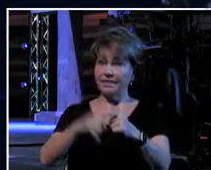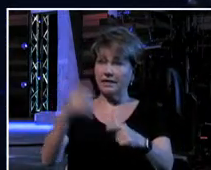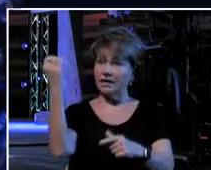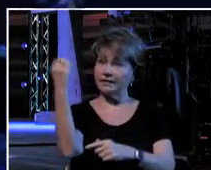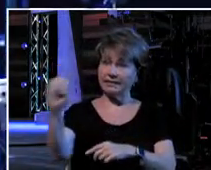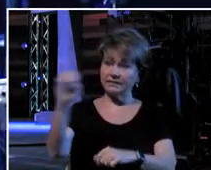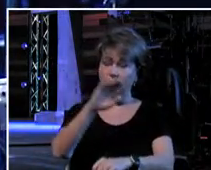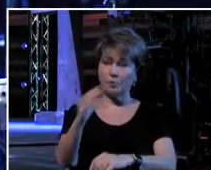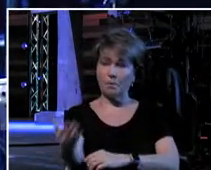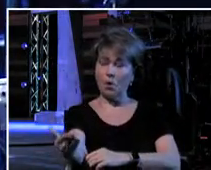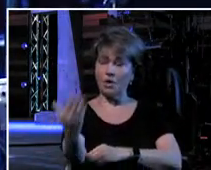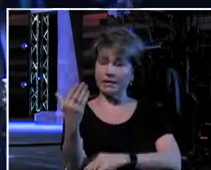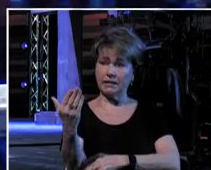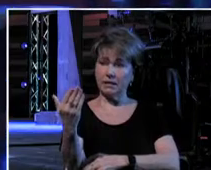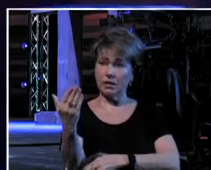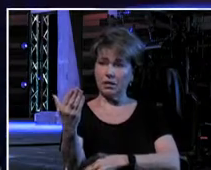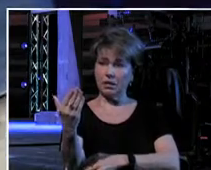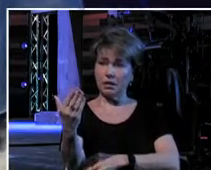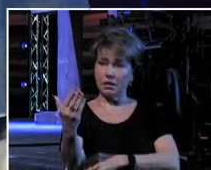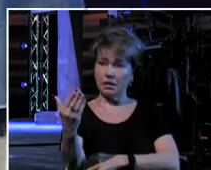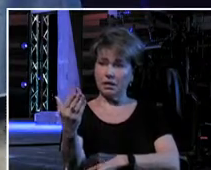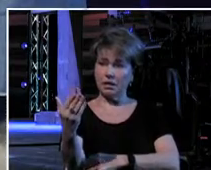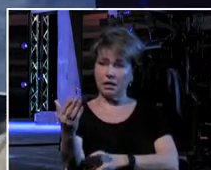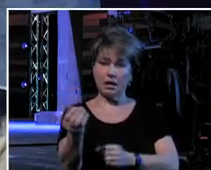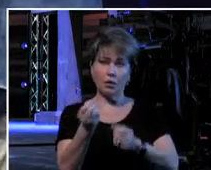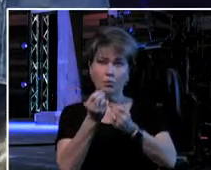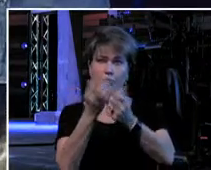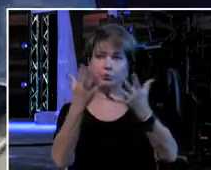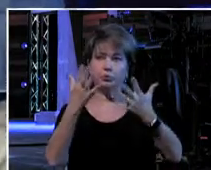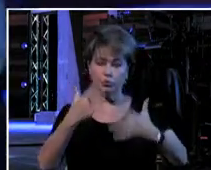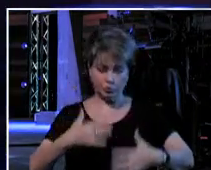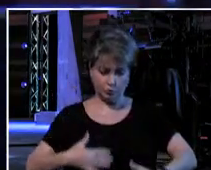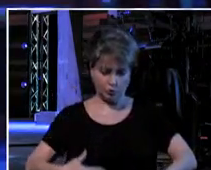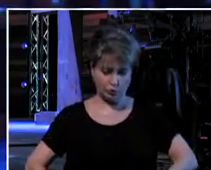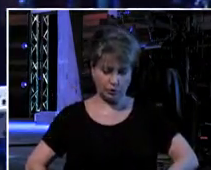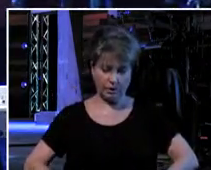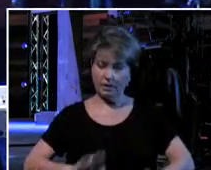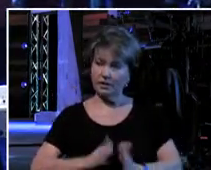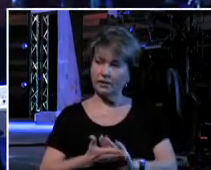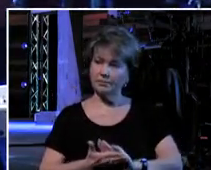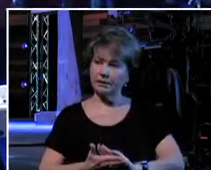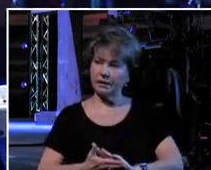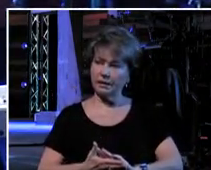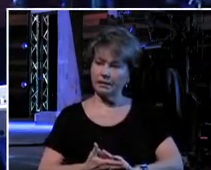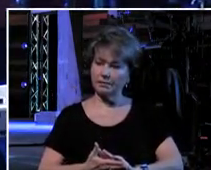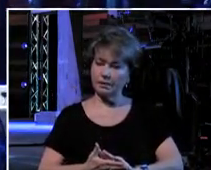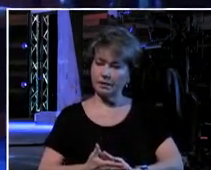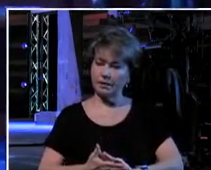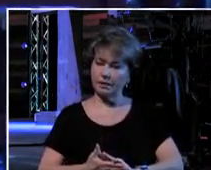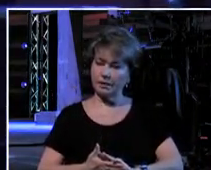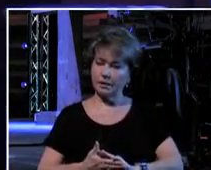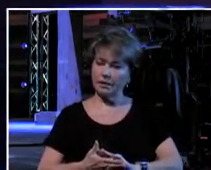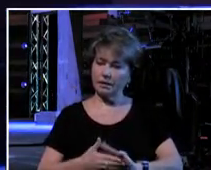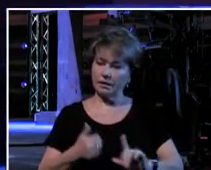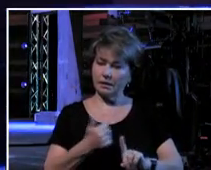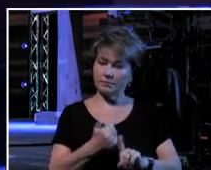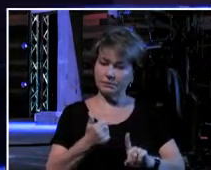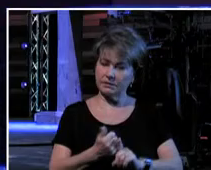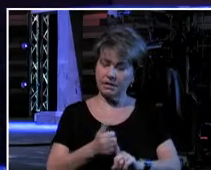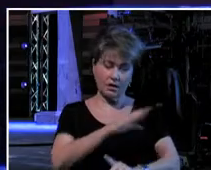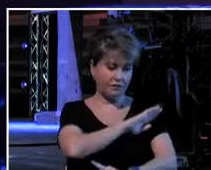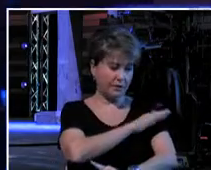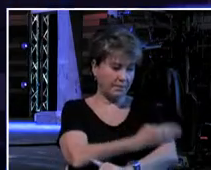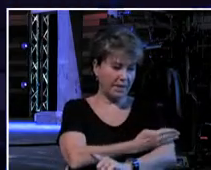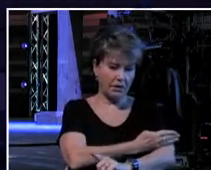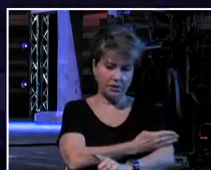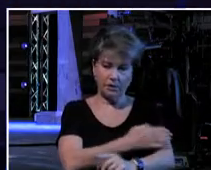dead, he truly is the resurrection and the life. It happened in his own life. He has the power over sin